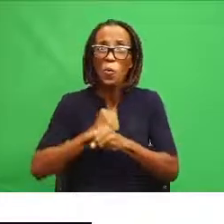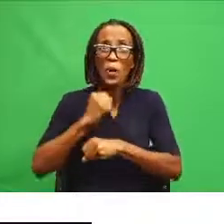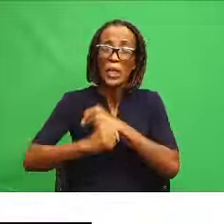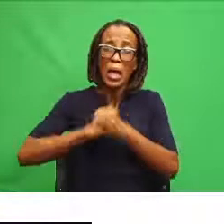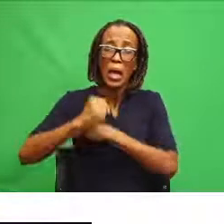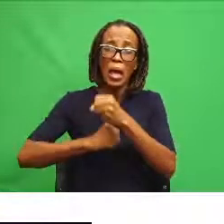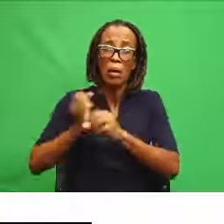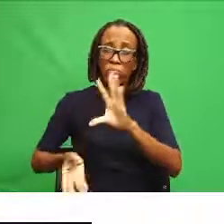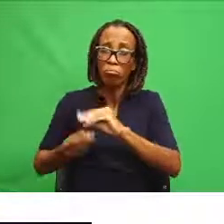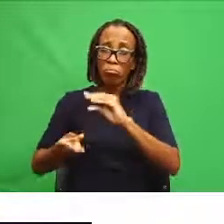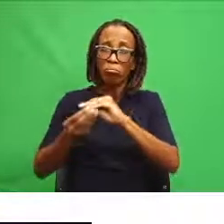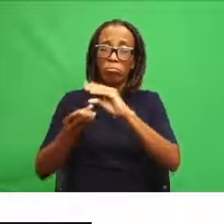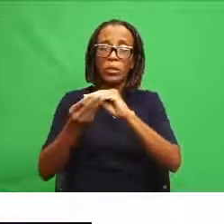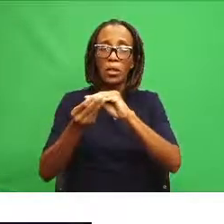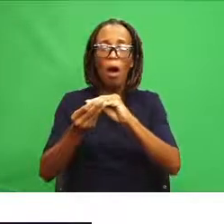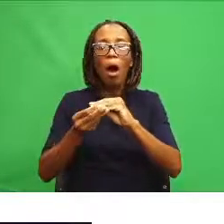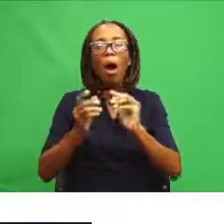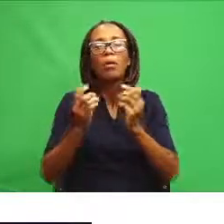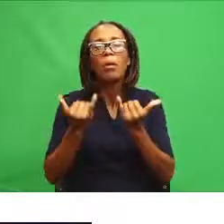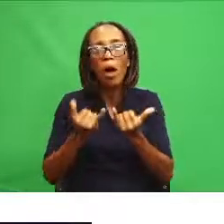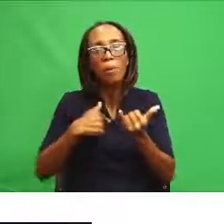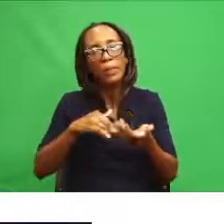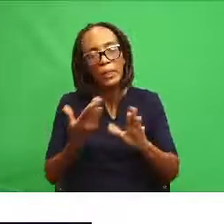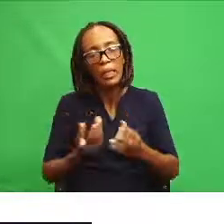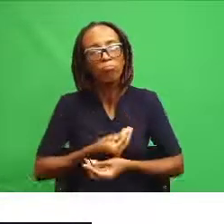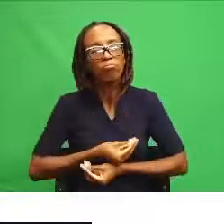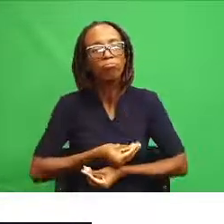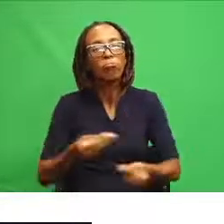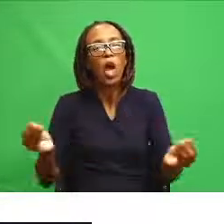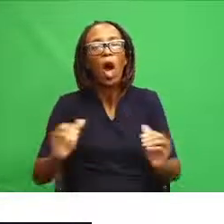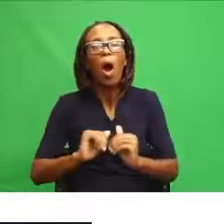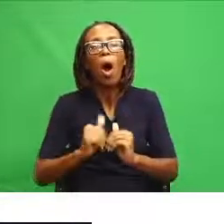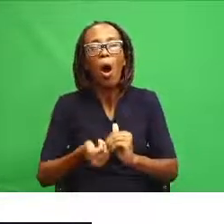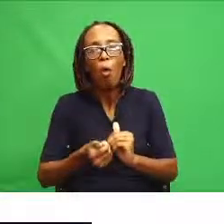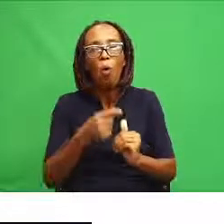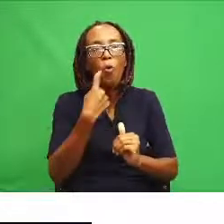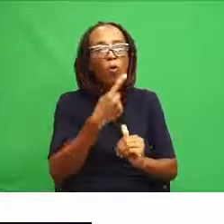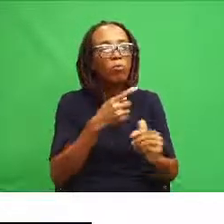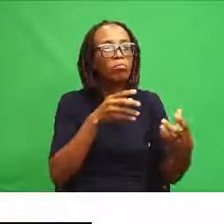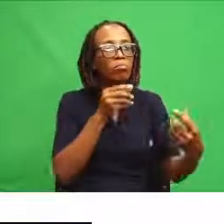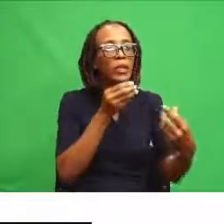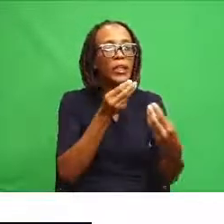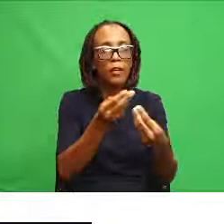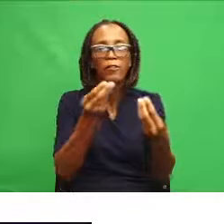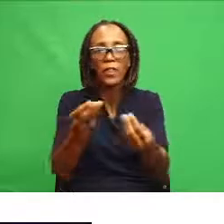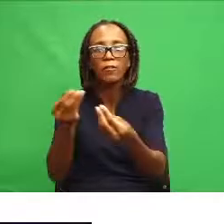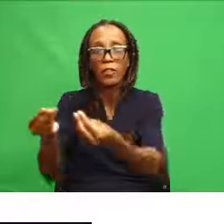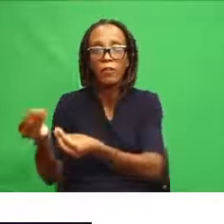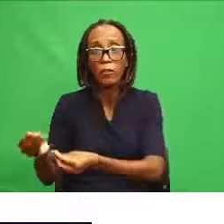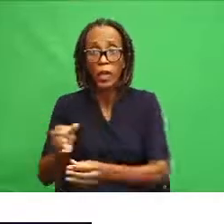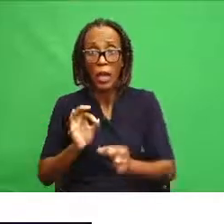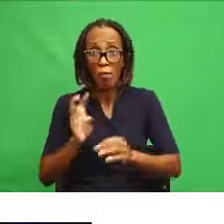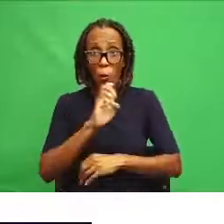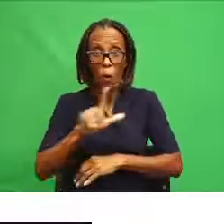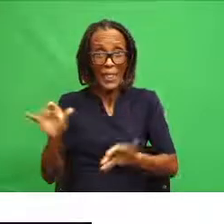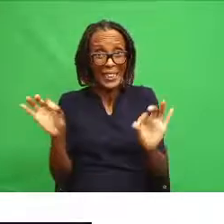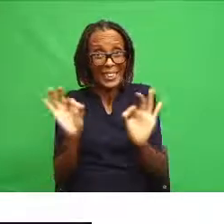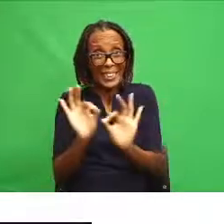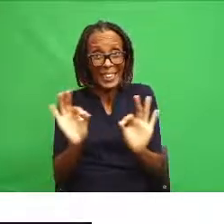years, how you want that to be distributed. And in the absence of